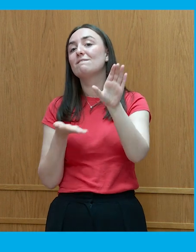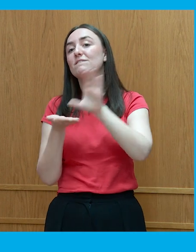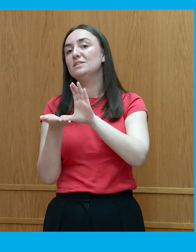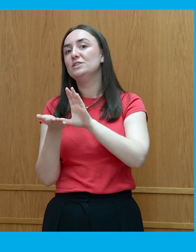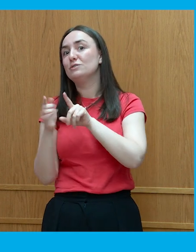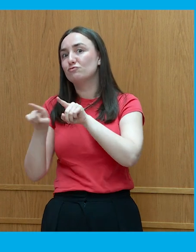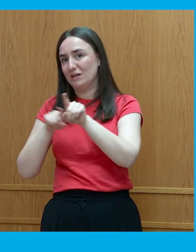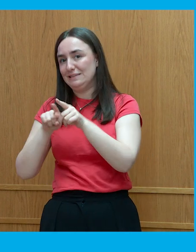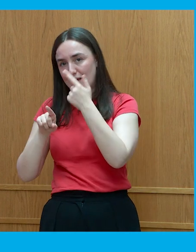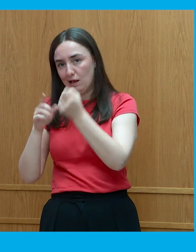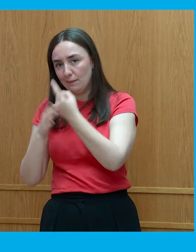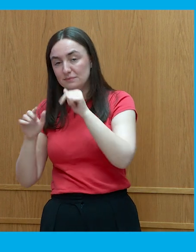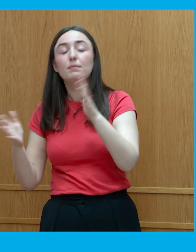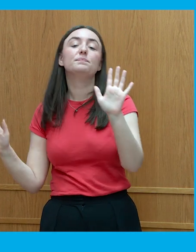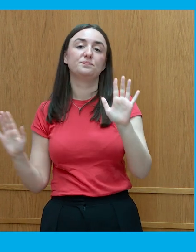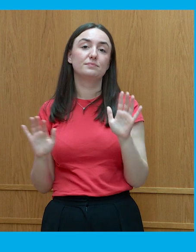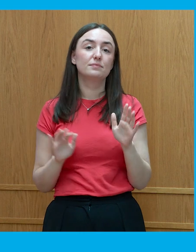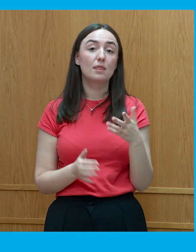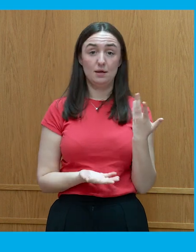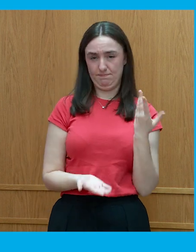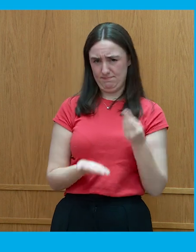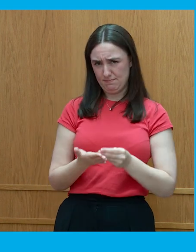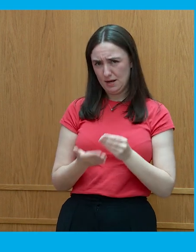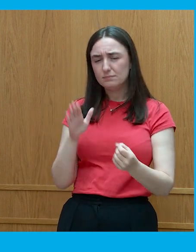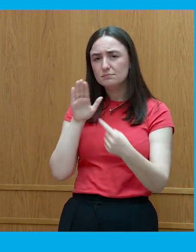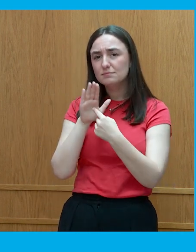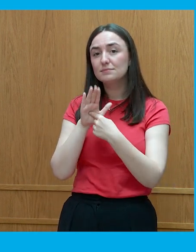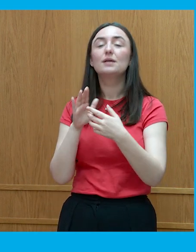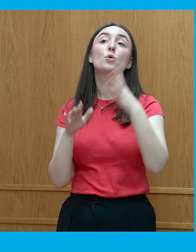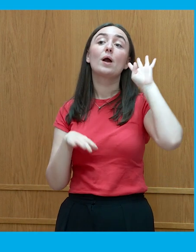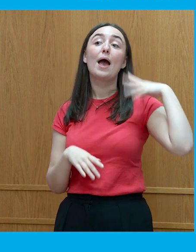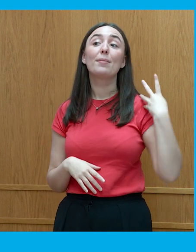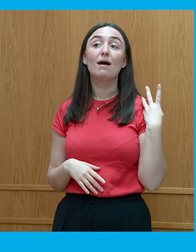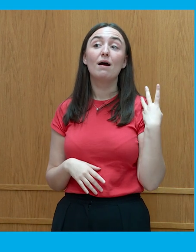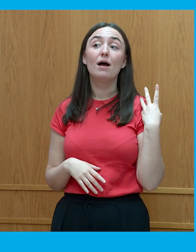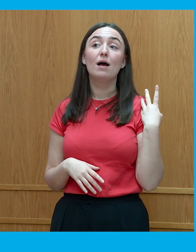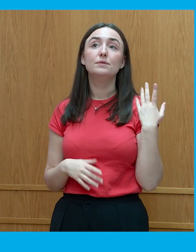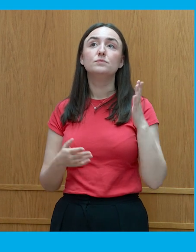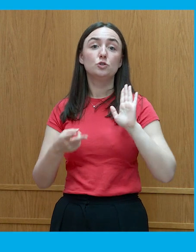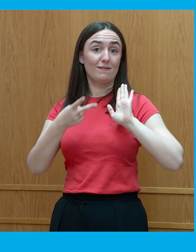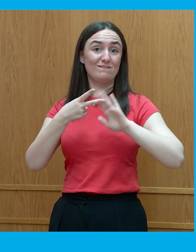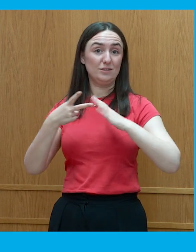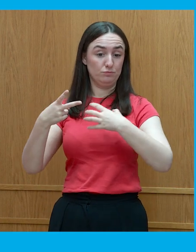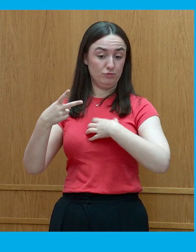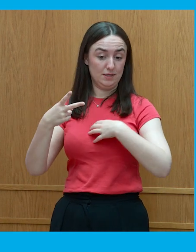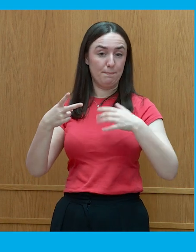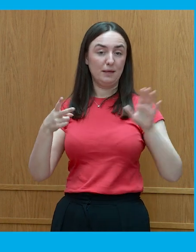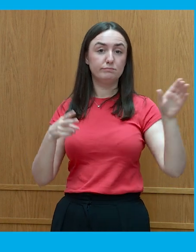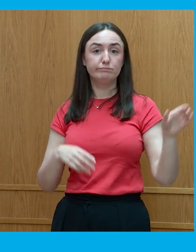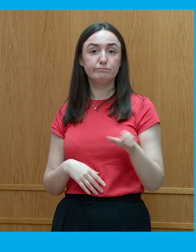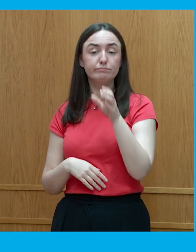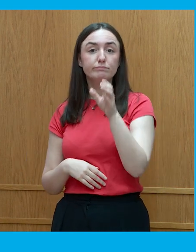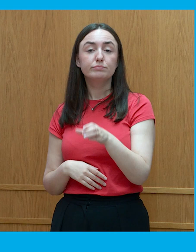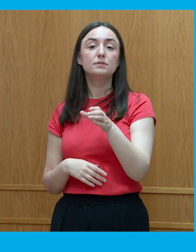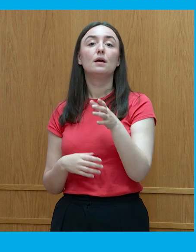the money matters. Kamala just put in, the vice president just put in a $300 million